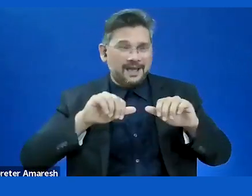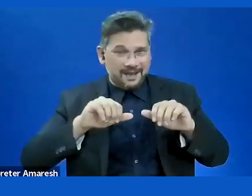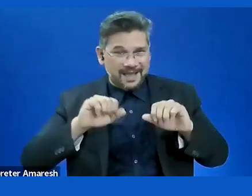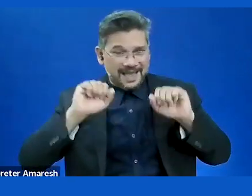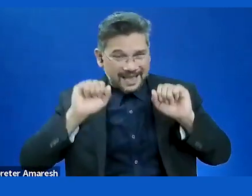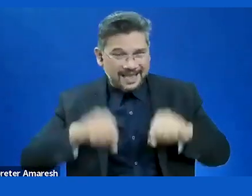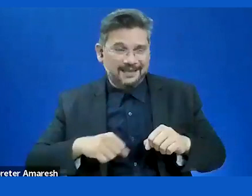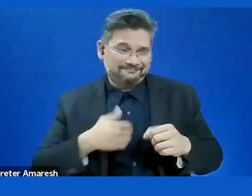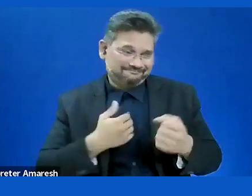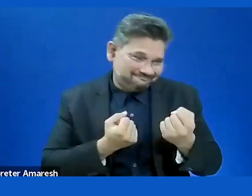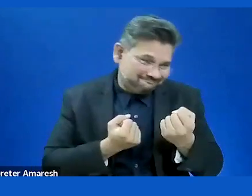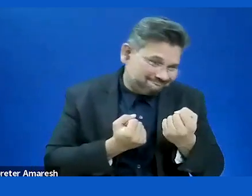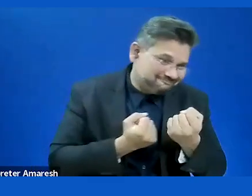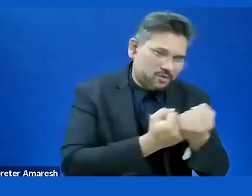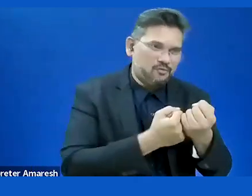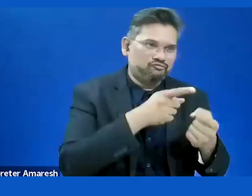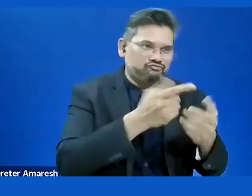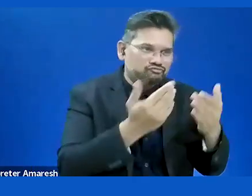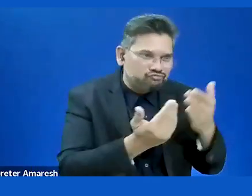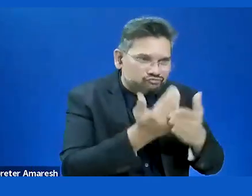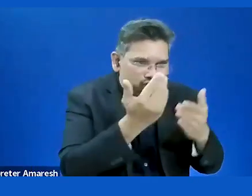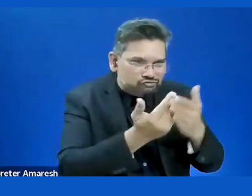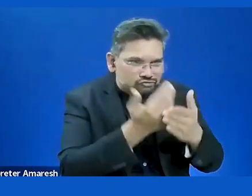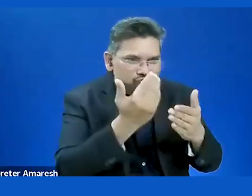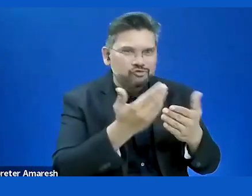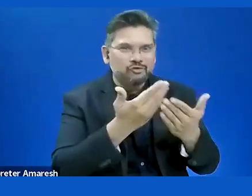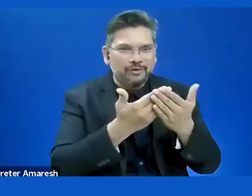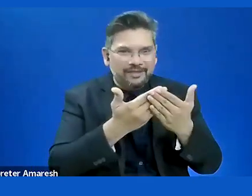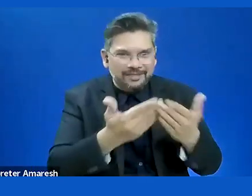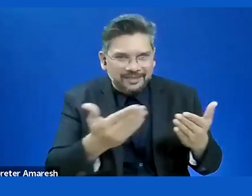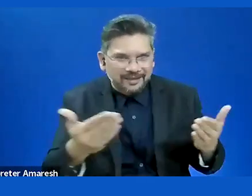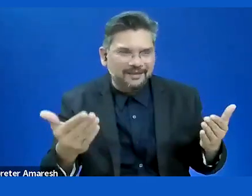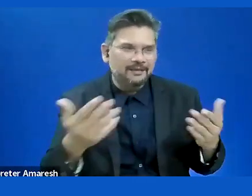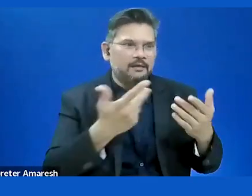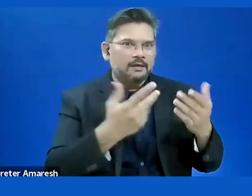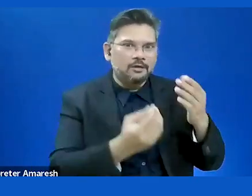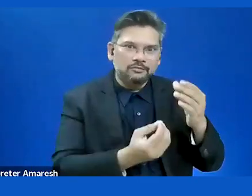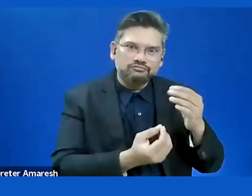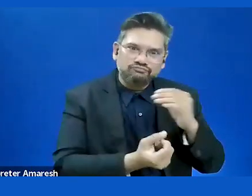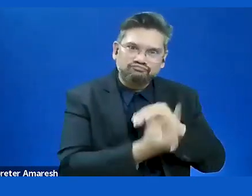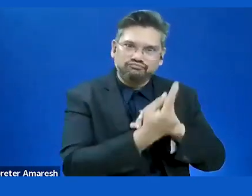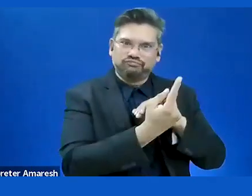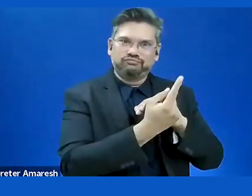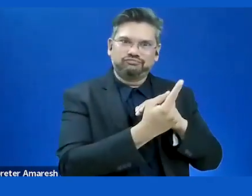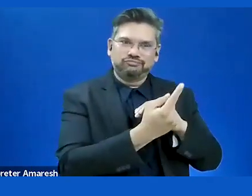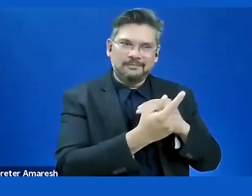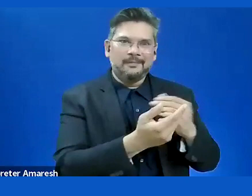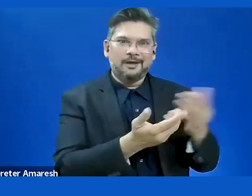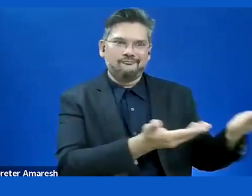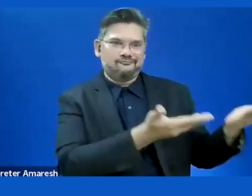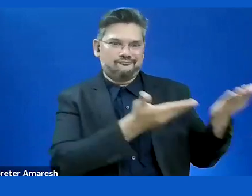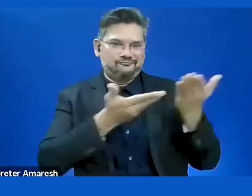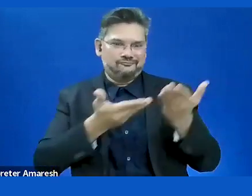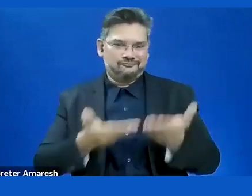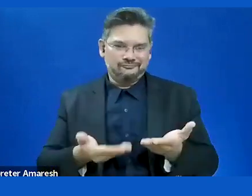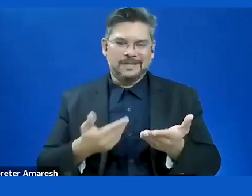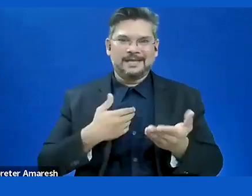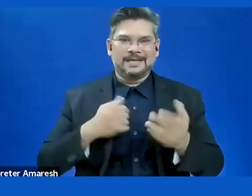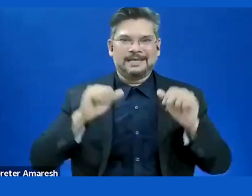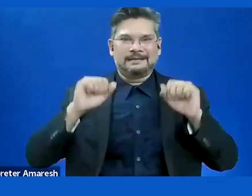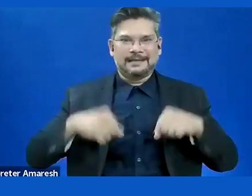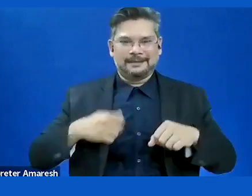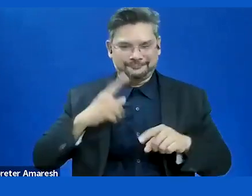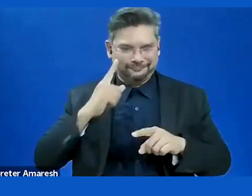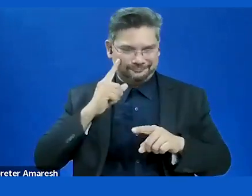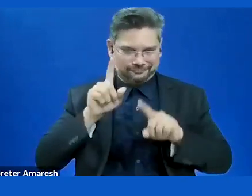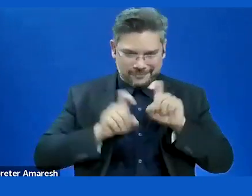new things come to the market, that they are somehow tested or validated, or I don't know, but it seems like there's a lot of new things happening that could have a